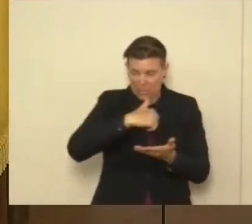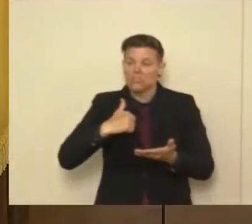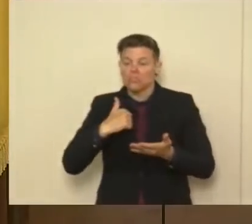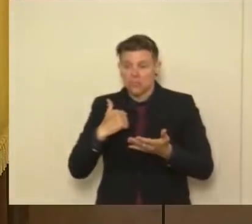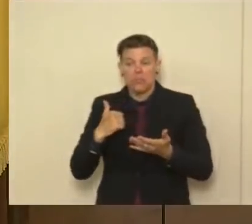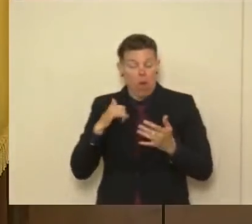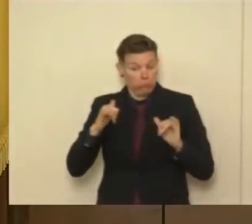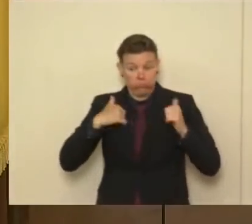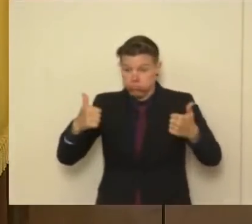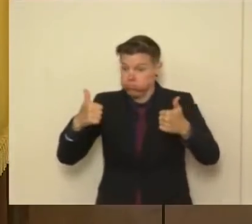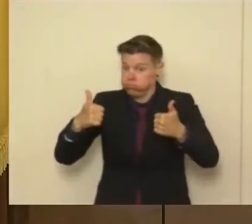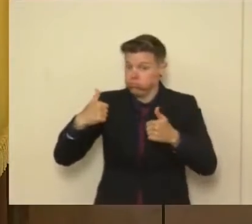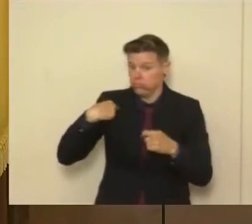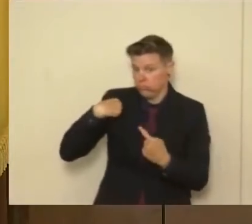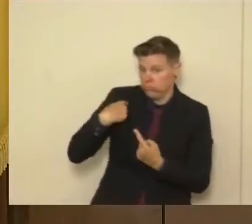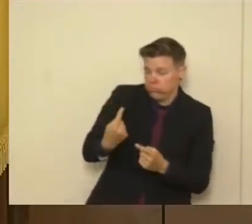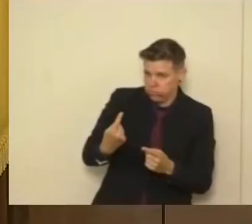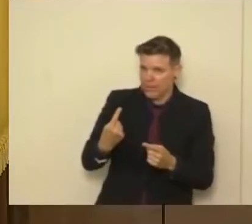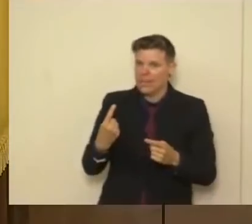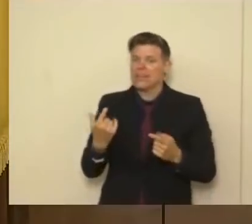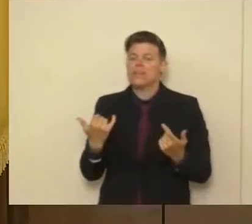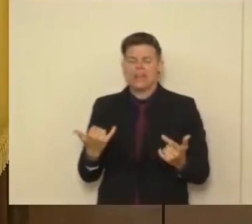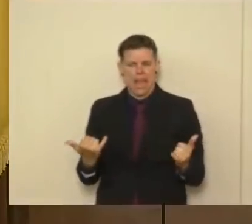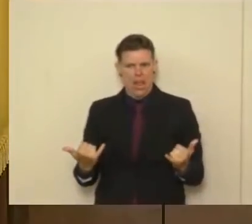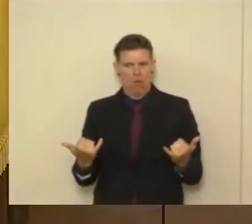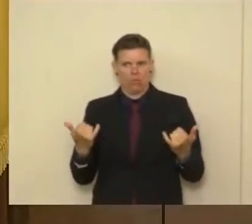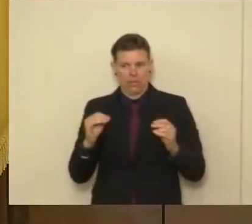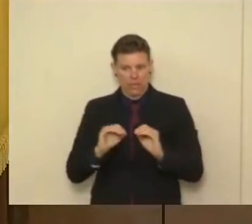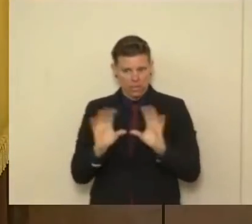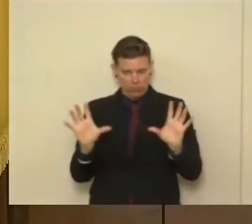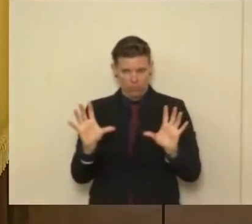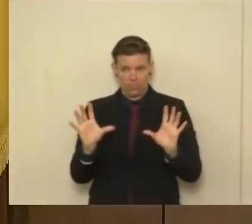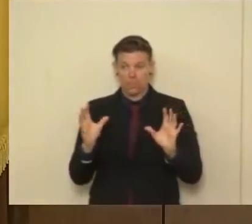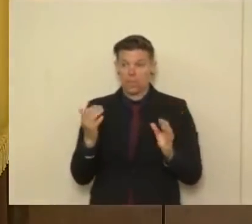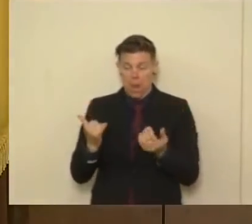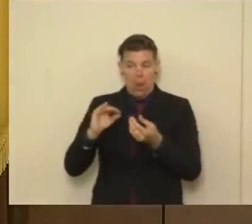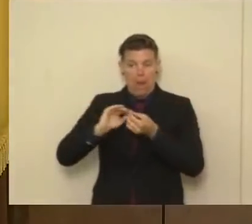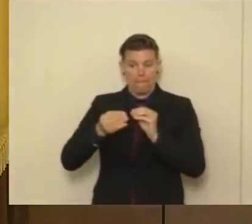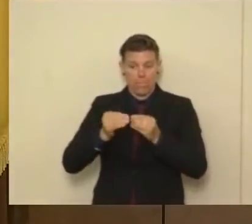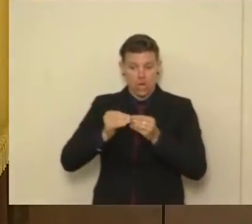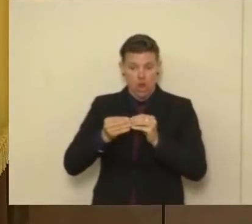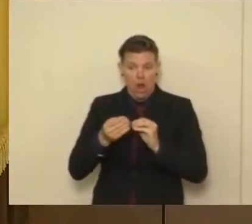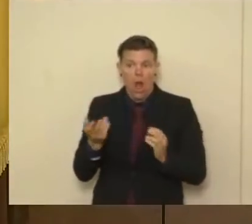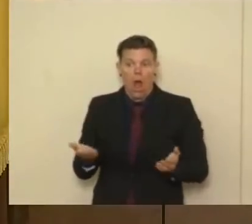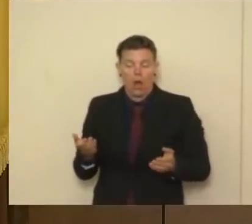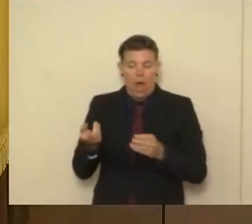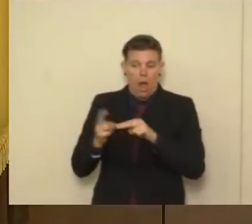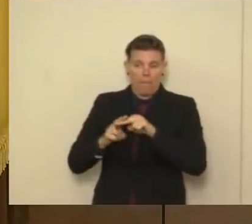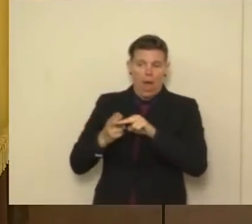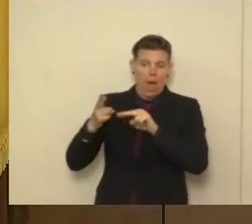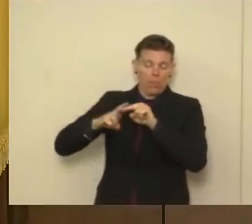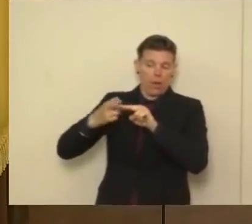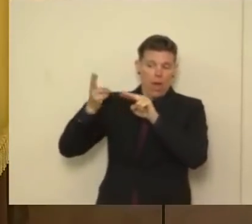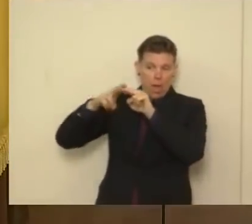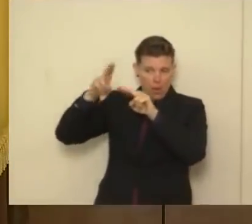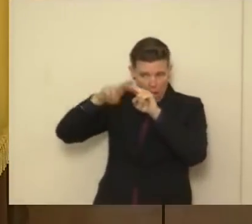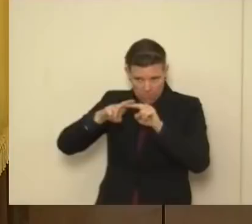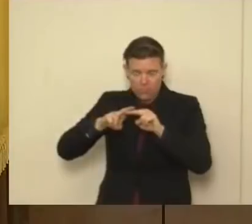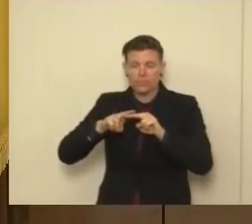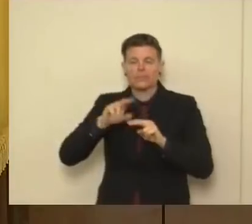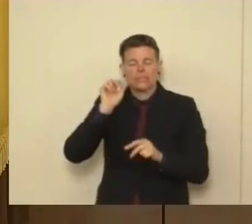that's great. But it is clear now with the rise in cases The clear evidence that